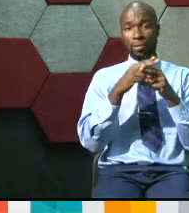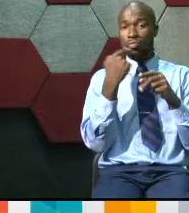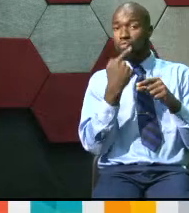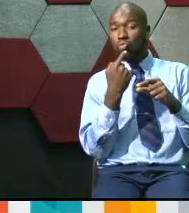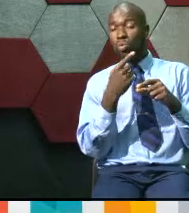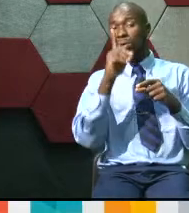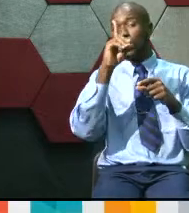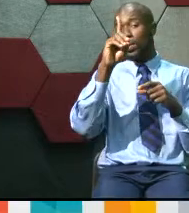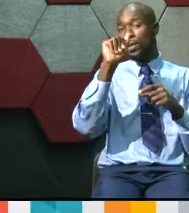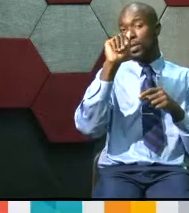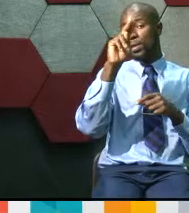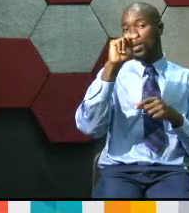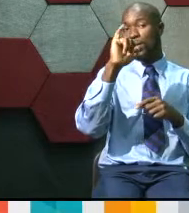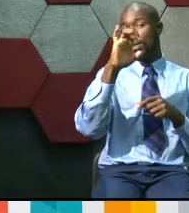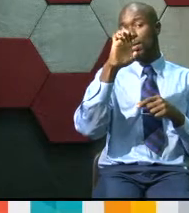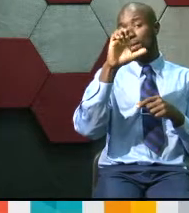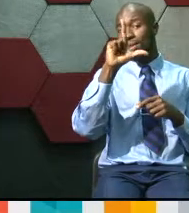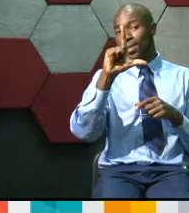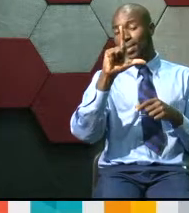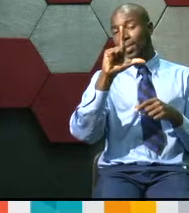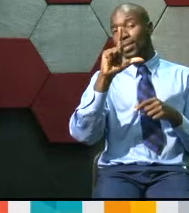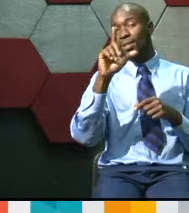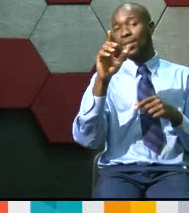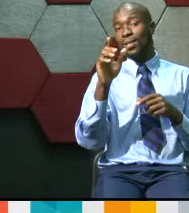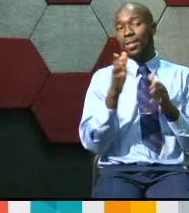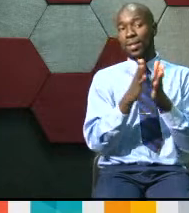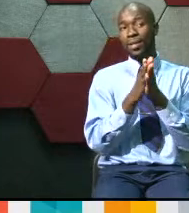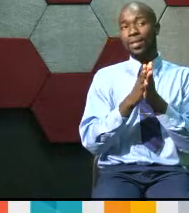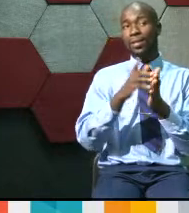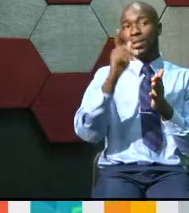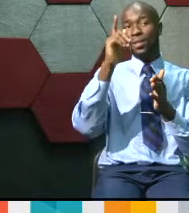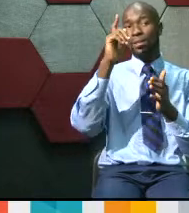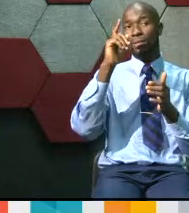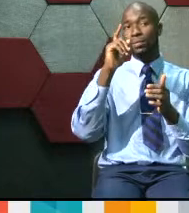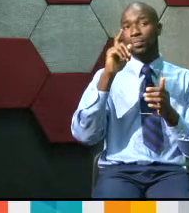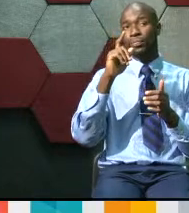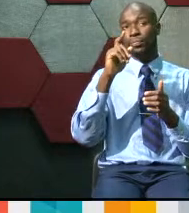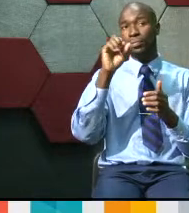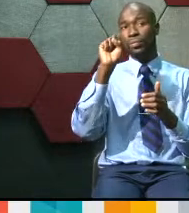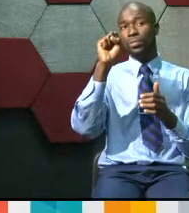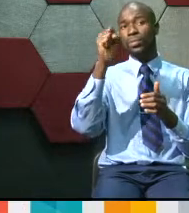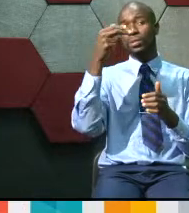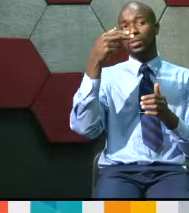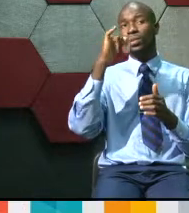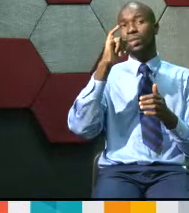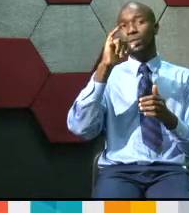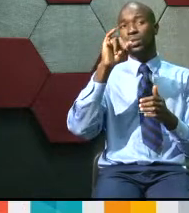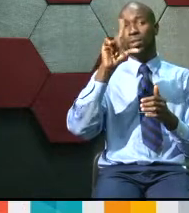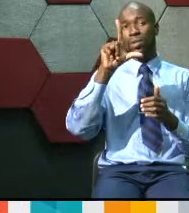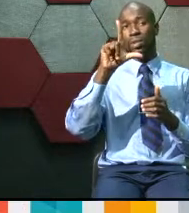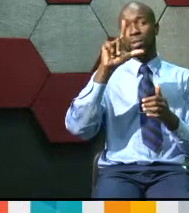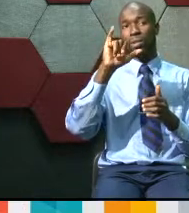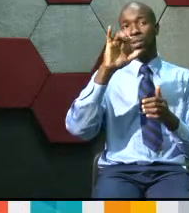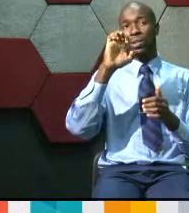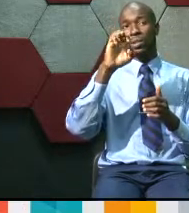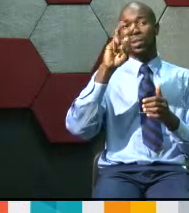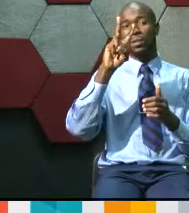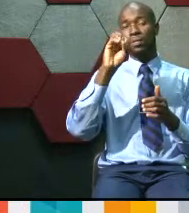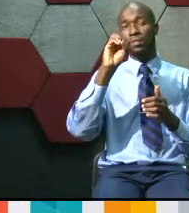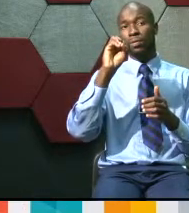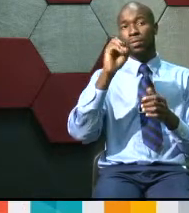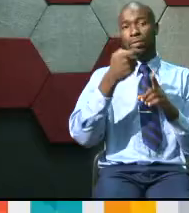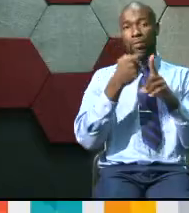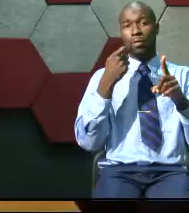Daniel Kemboi and Shilevo Adelaide from Vialo Secondary School in Viga